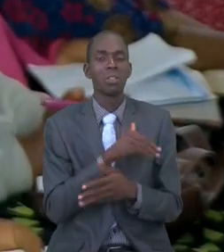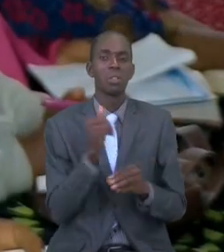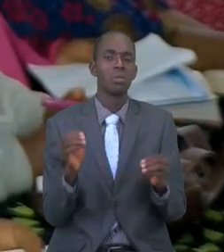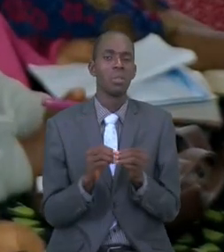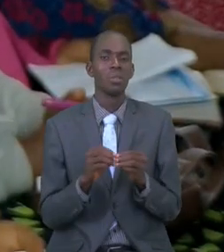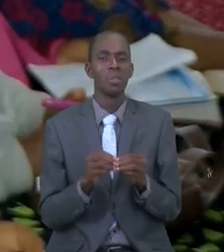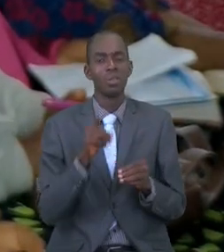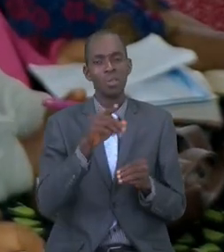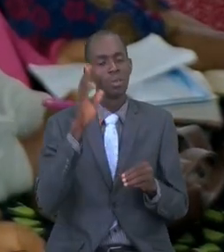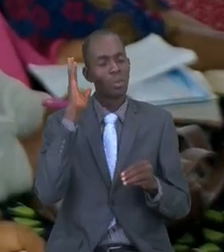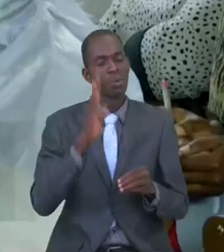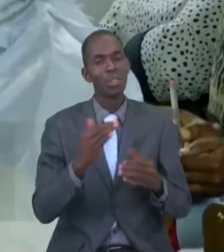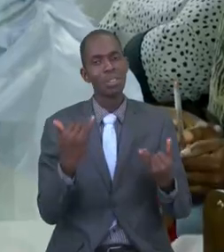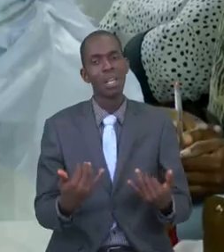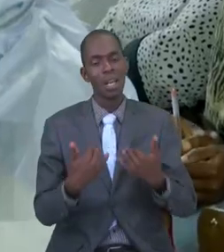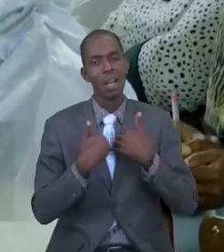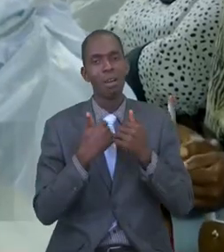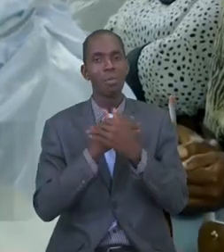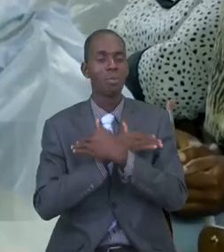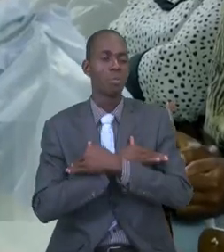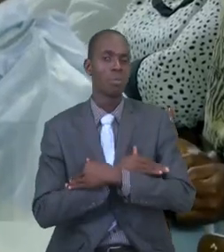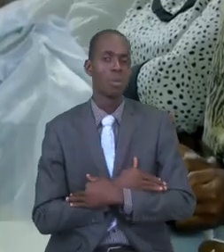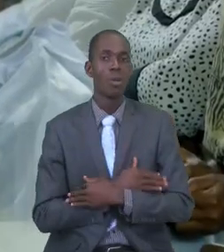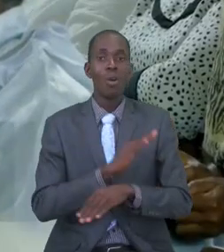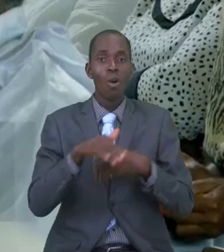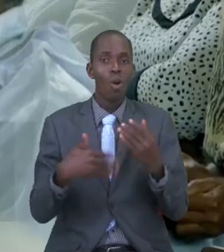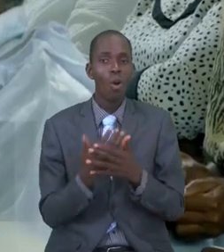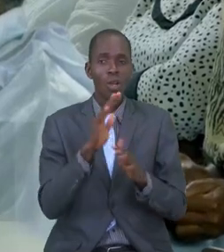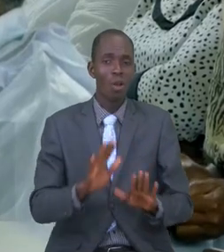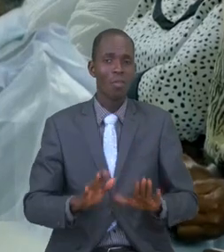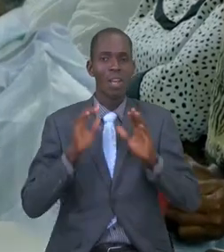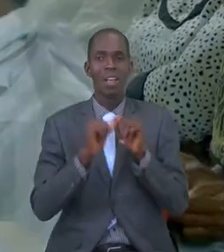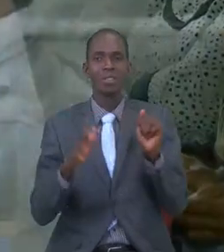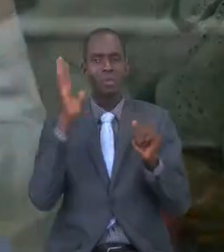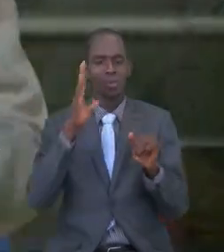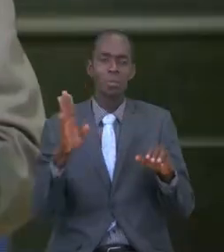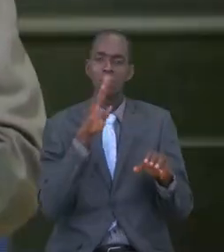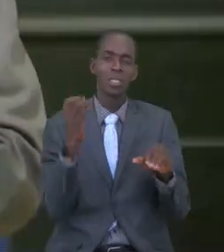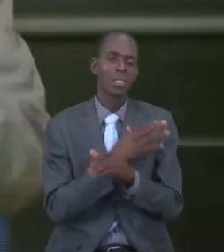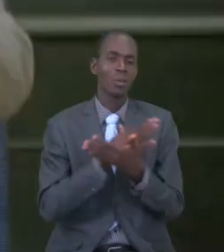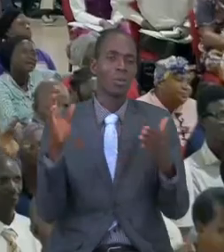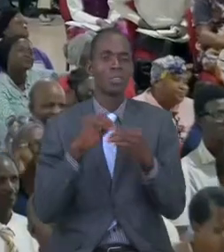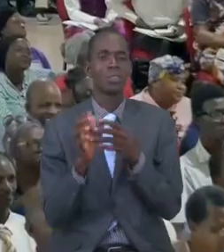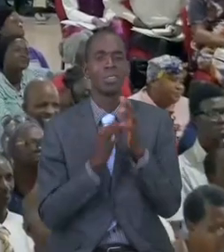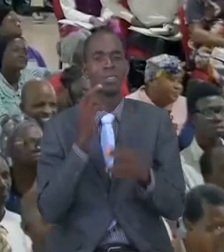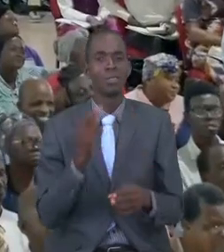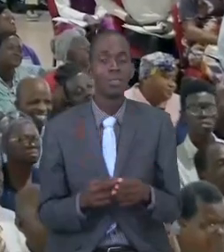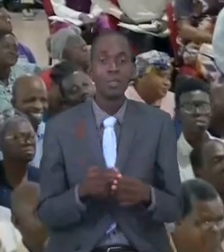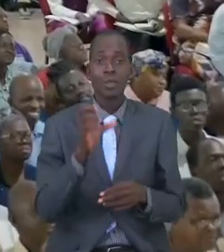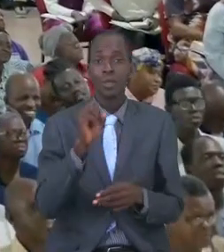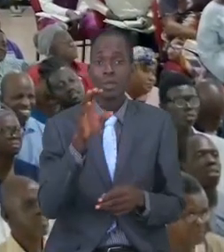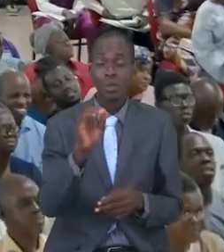You will relax. All the fear, everything will vanish away. So